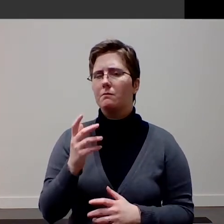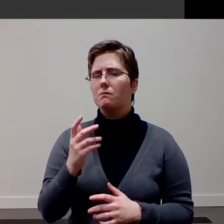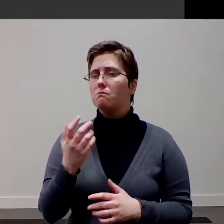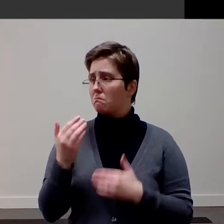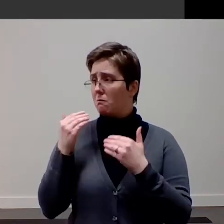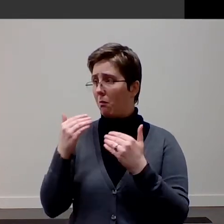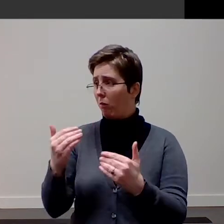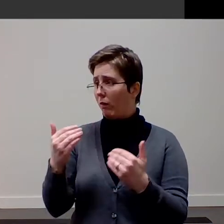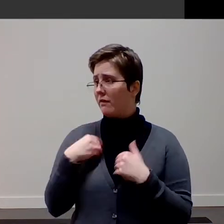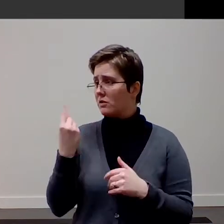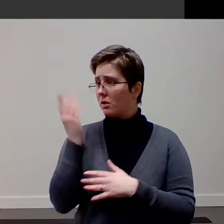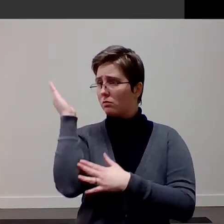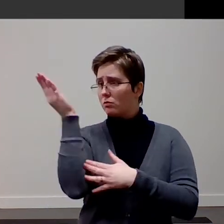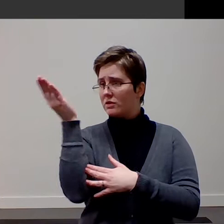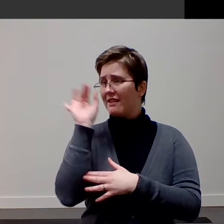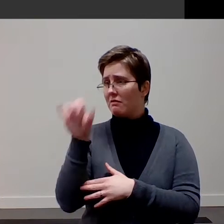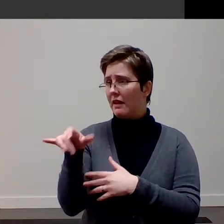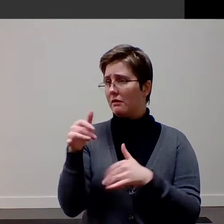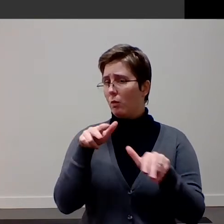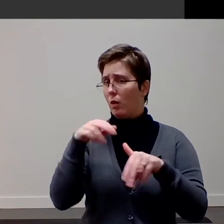will you go ahead and have someone present the walk-in?